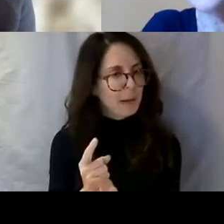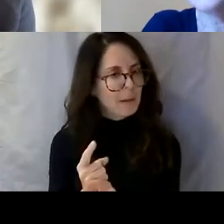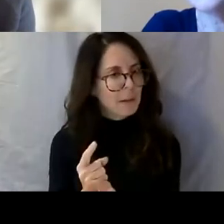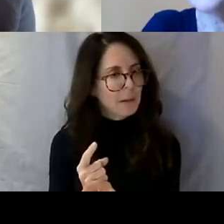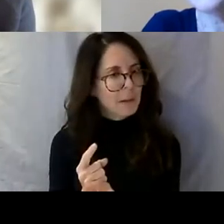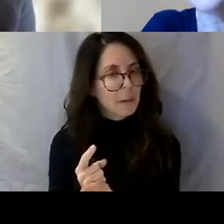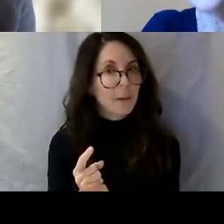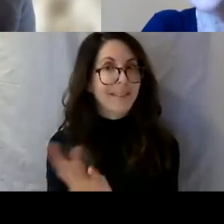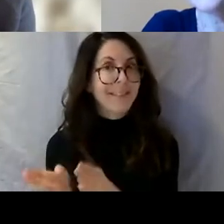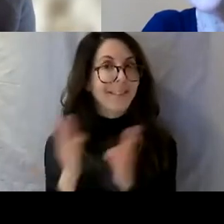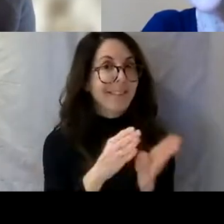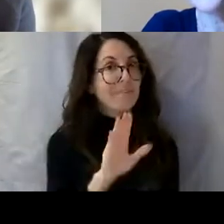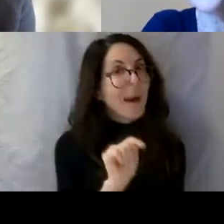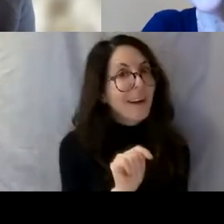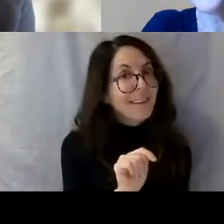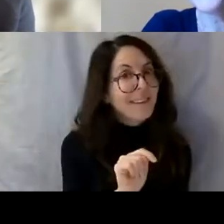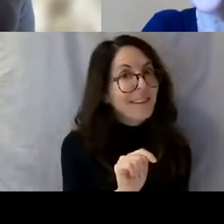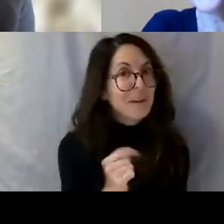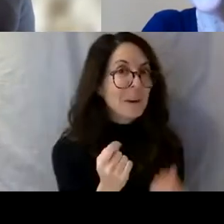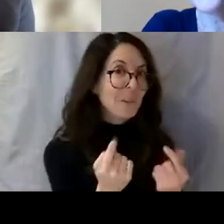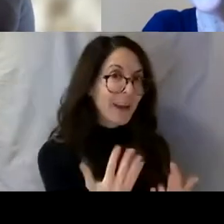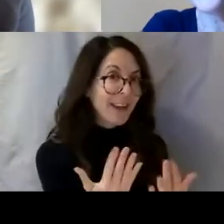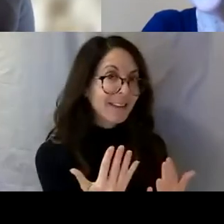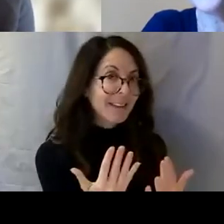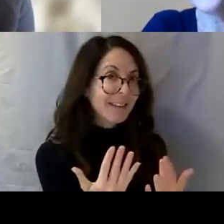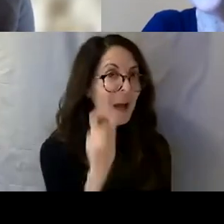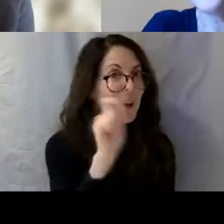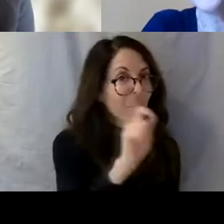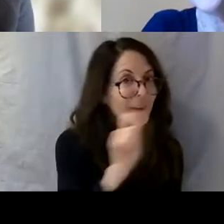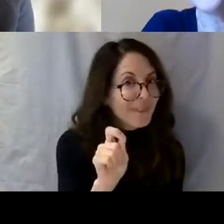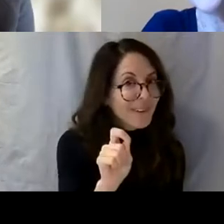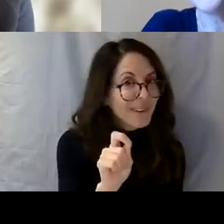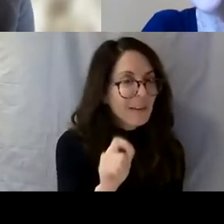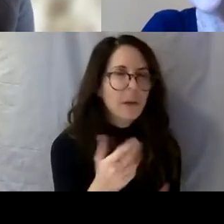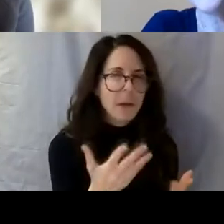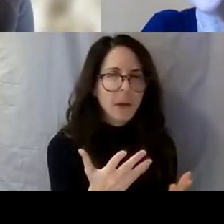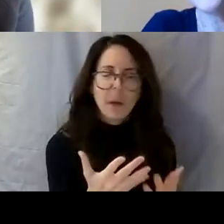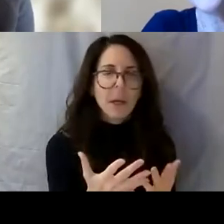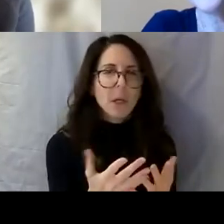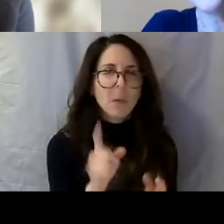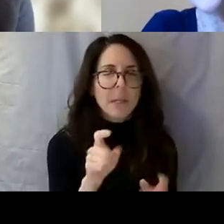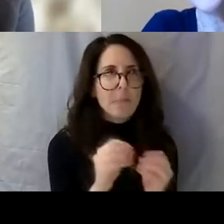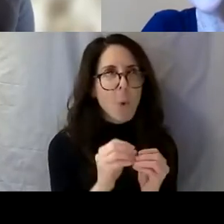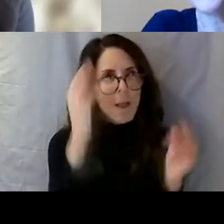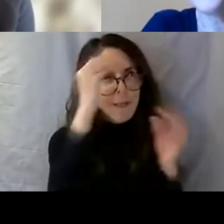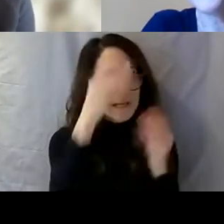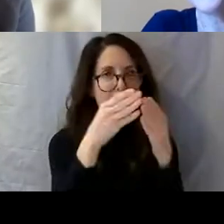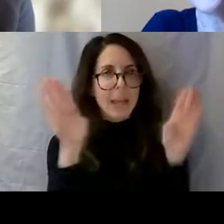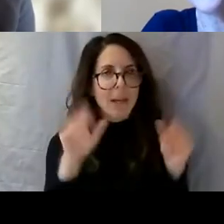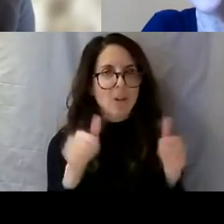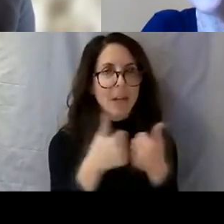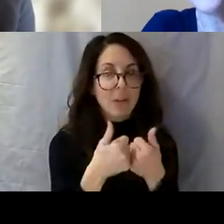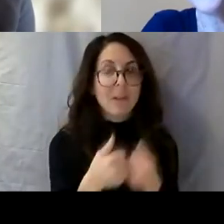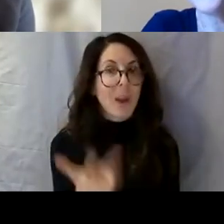But however, one has to think in more challenging ways, I think. So 3 ideas for